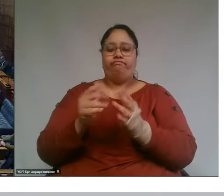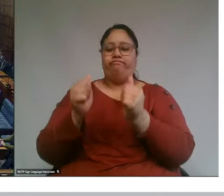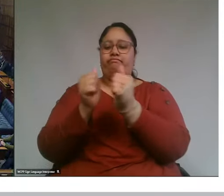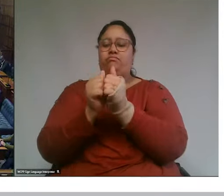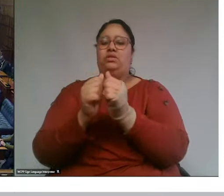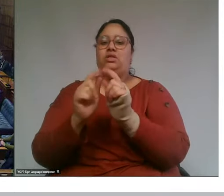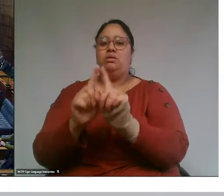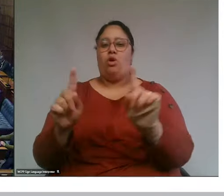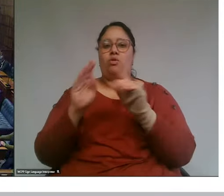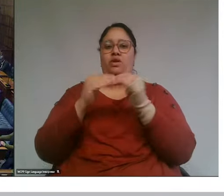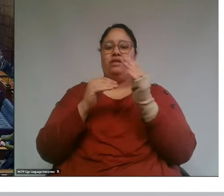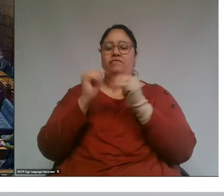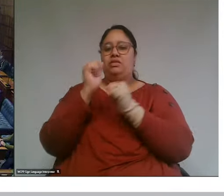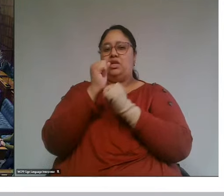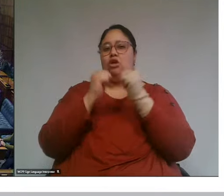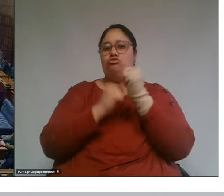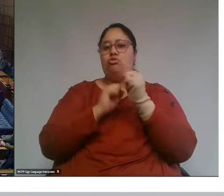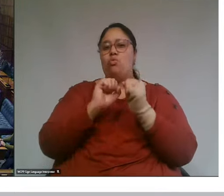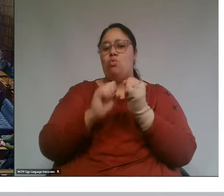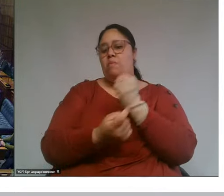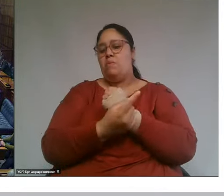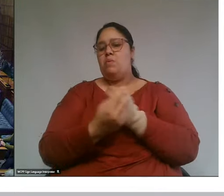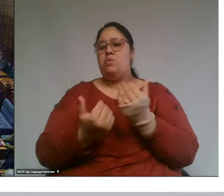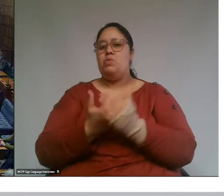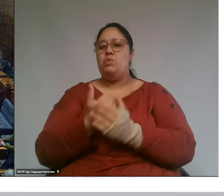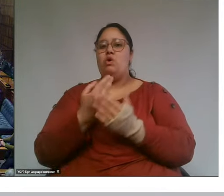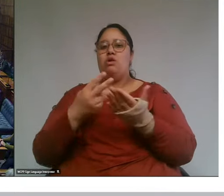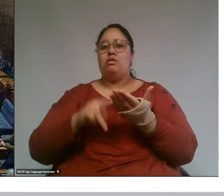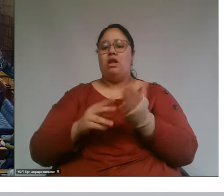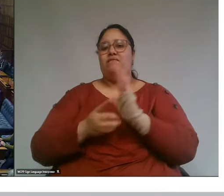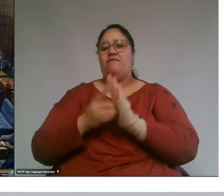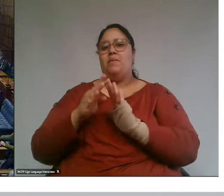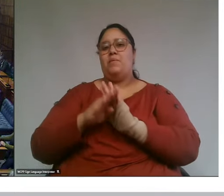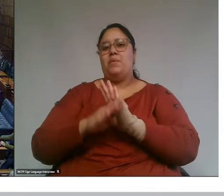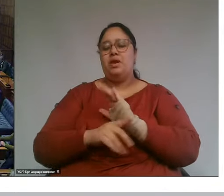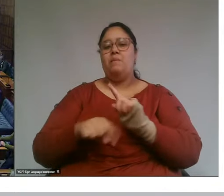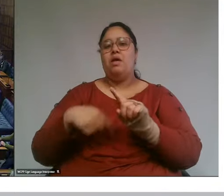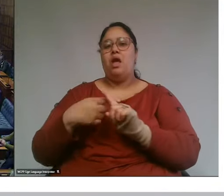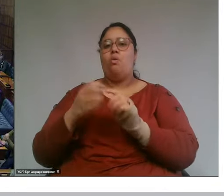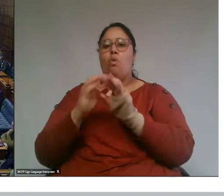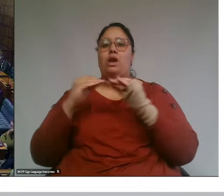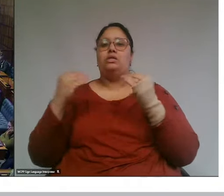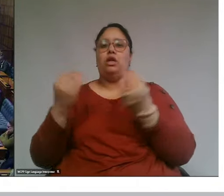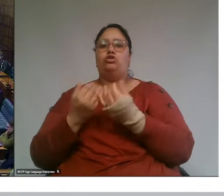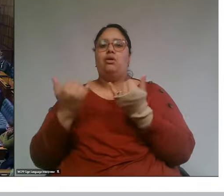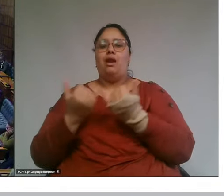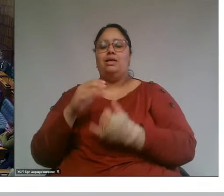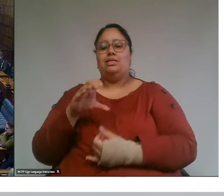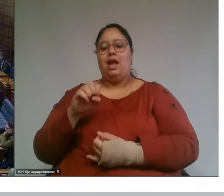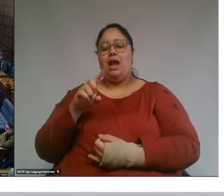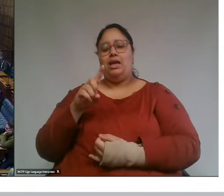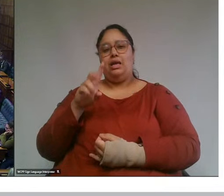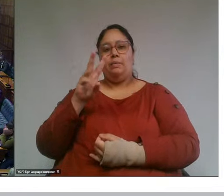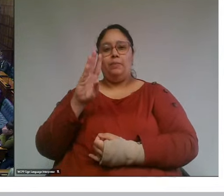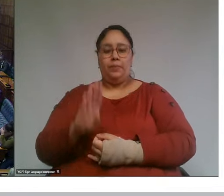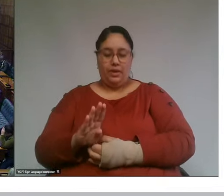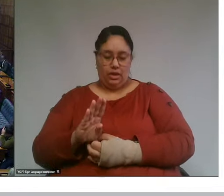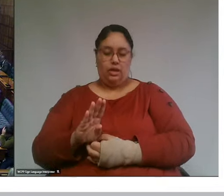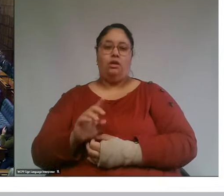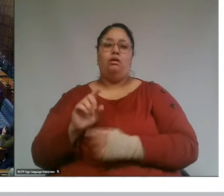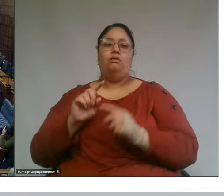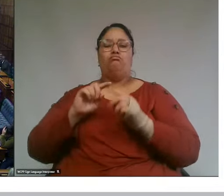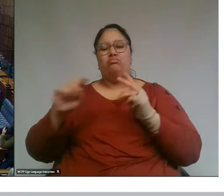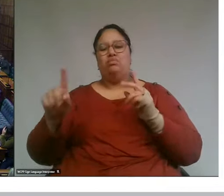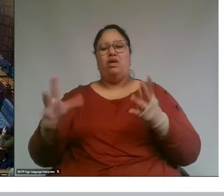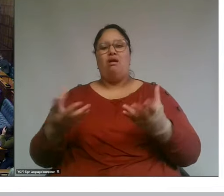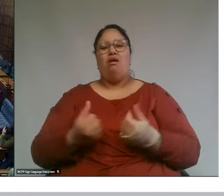Department of infrastructure with the emerging contractor development program together with organizations such as the CB Etc